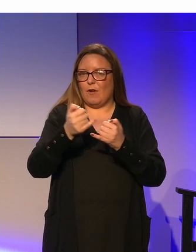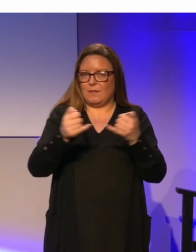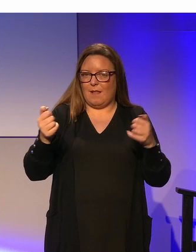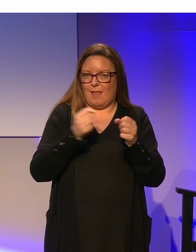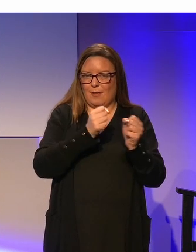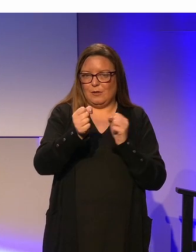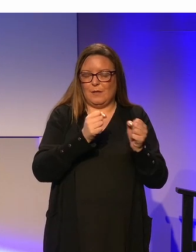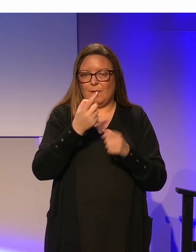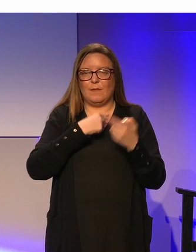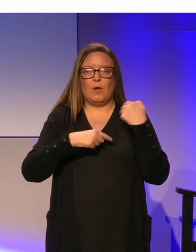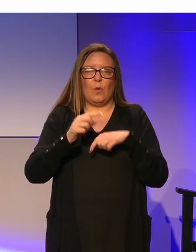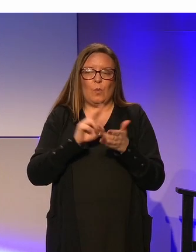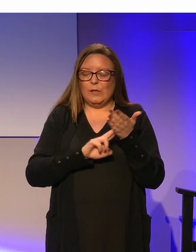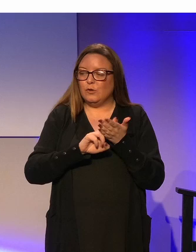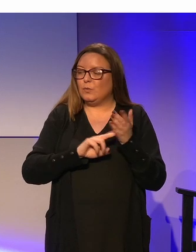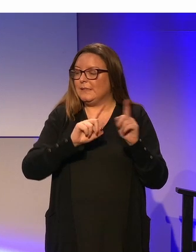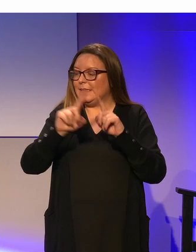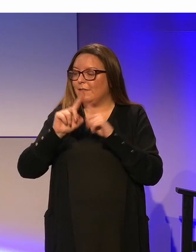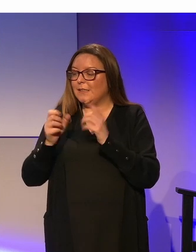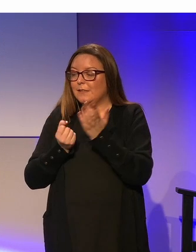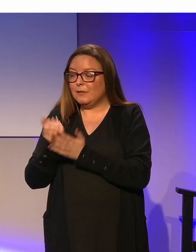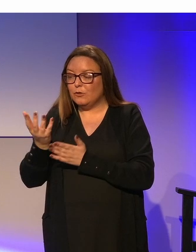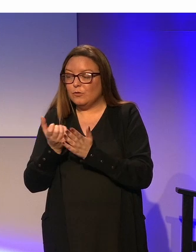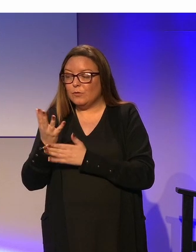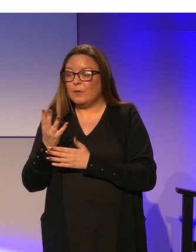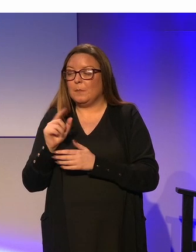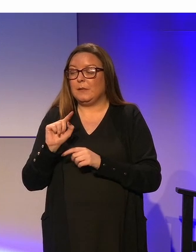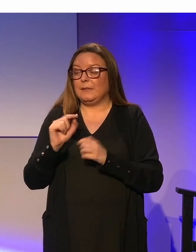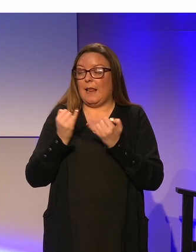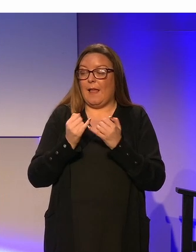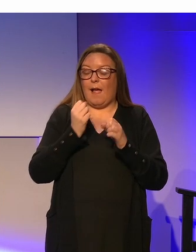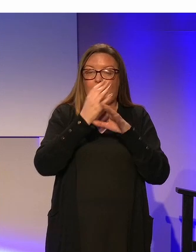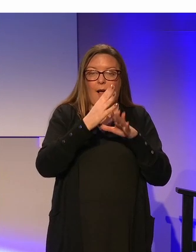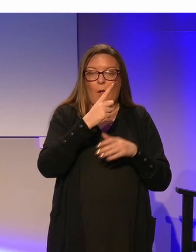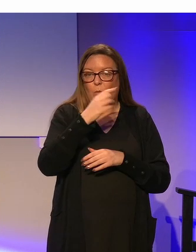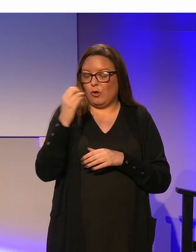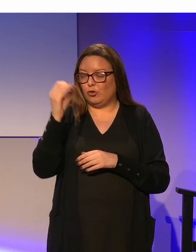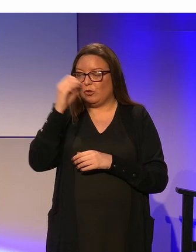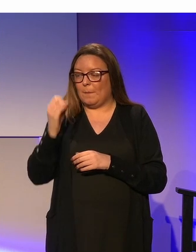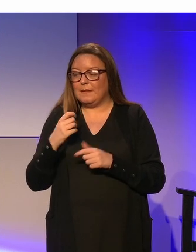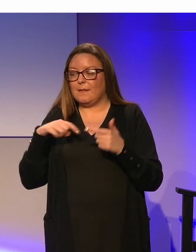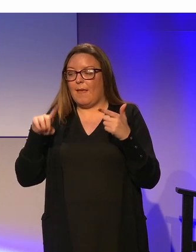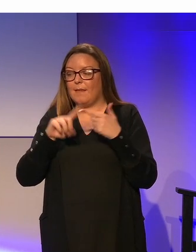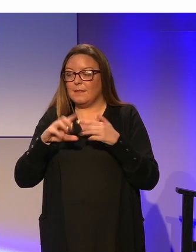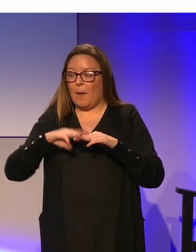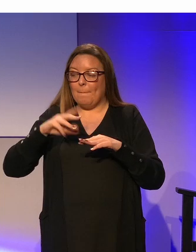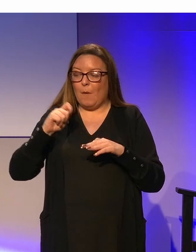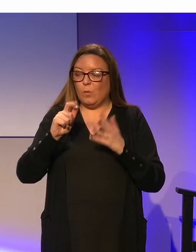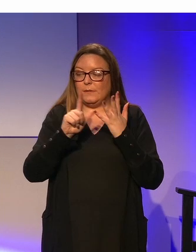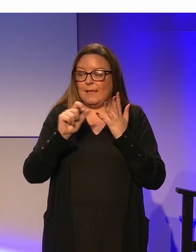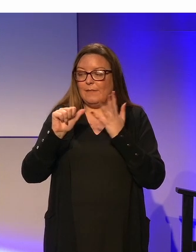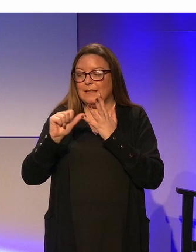magnitude descriptors like all meaning 100%, most being 76% and over, a majority being